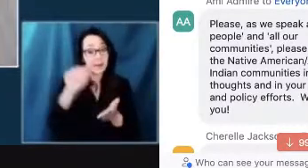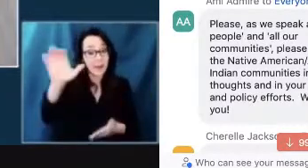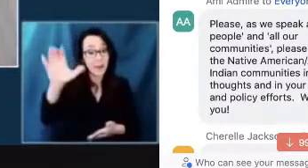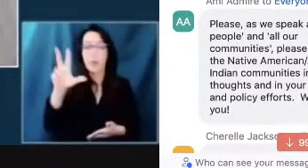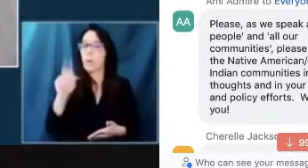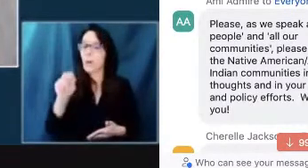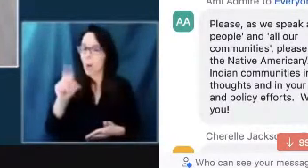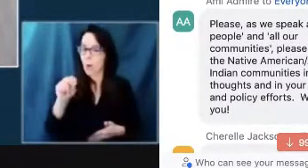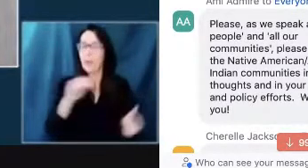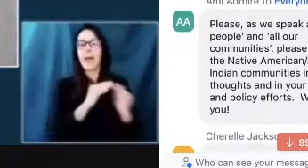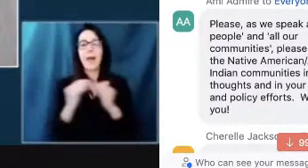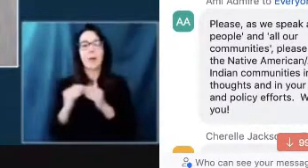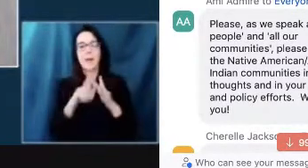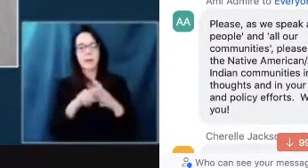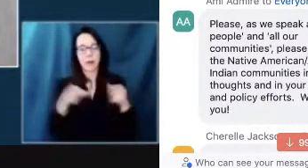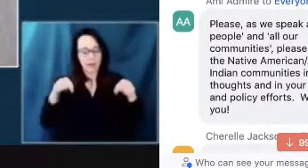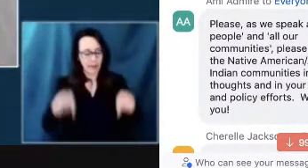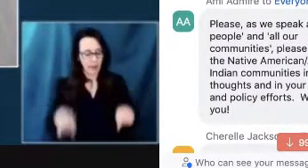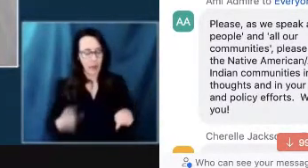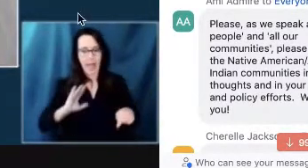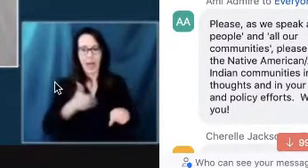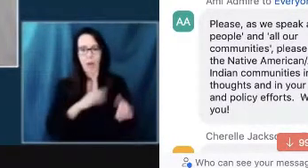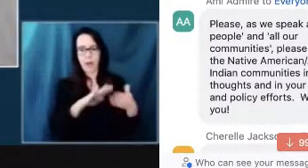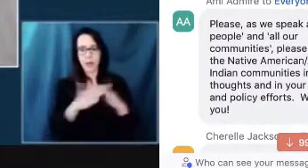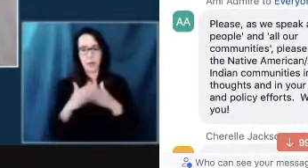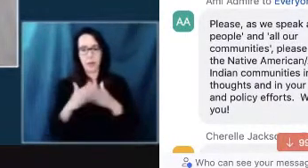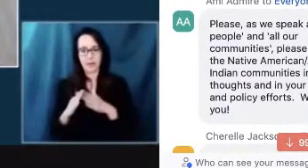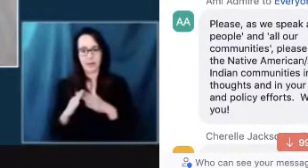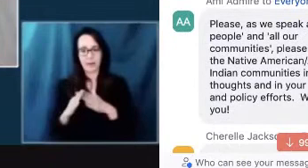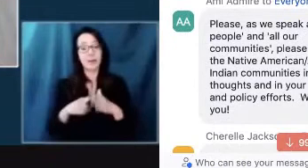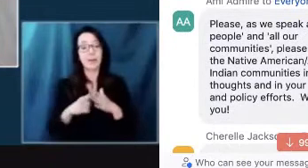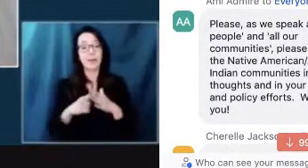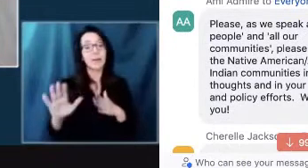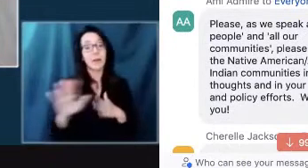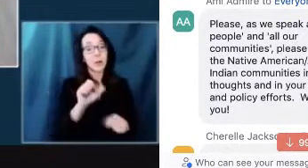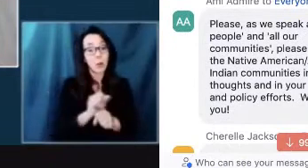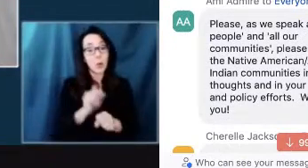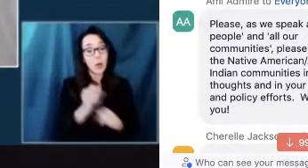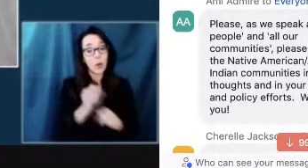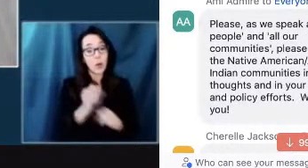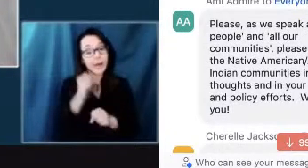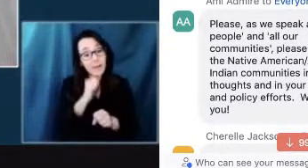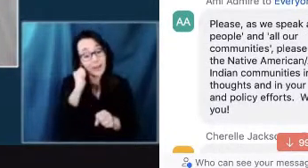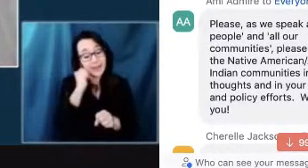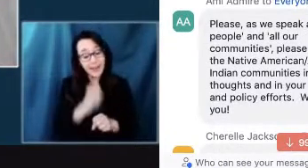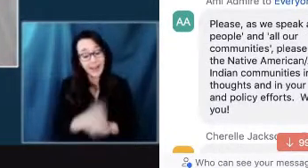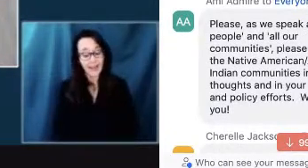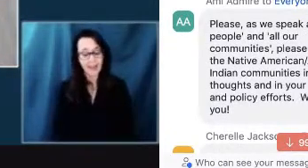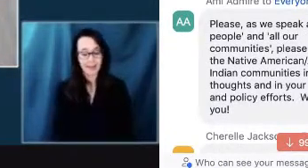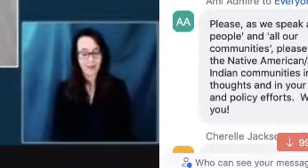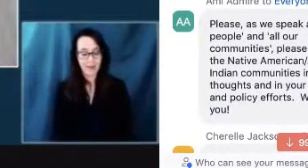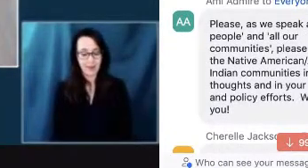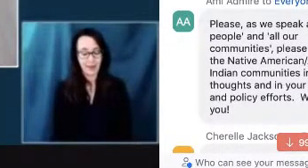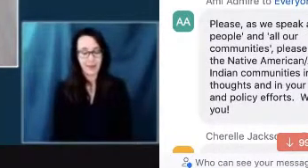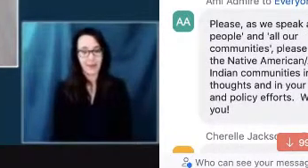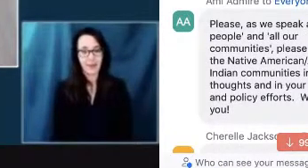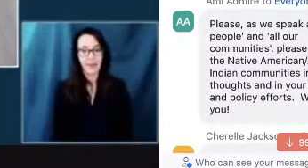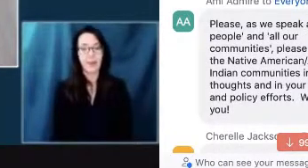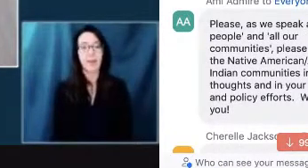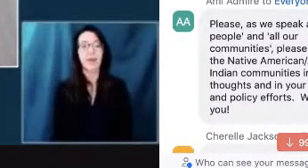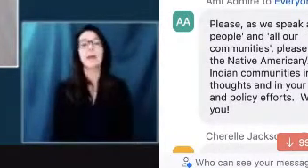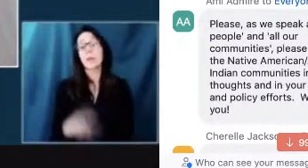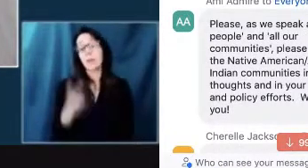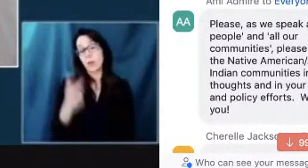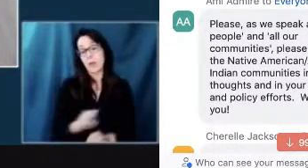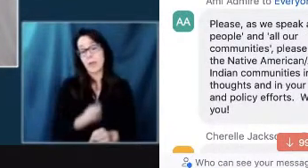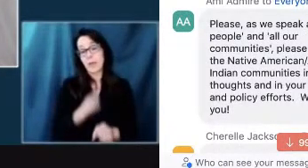communities. It starts with the work that you have been doing and are doing every day. These 2 years have tested us in